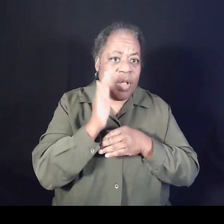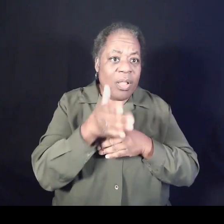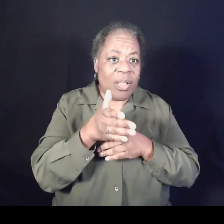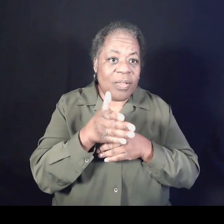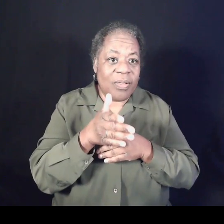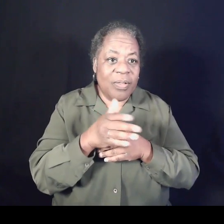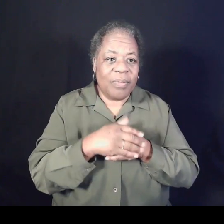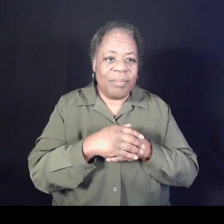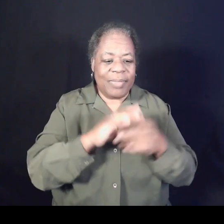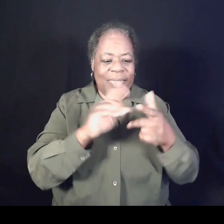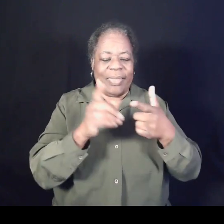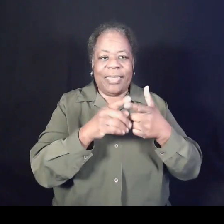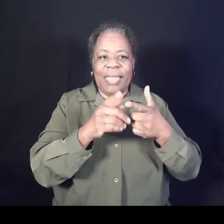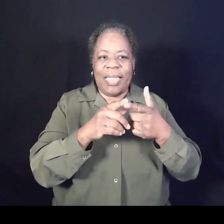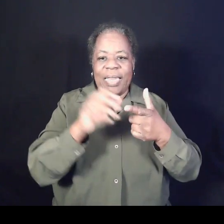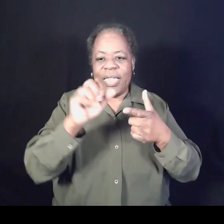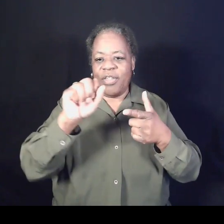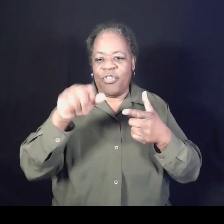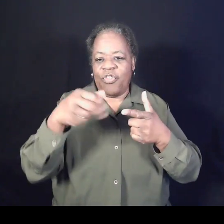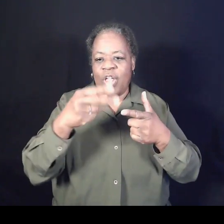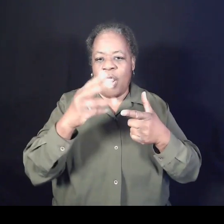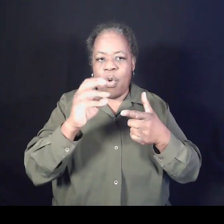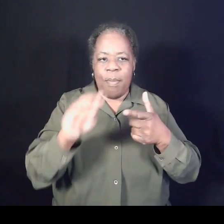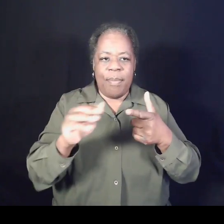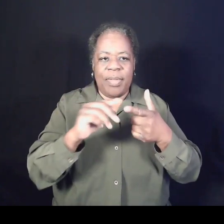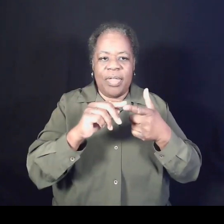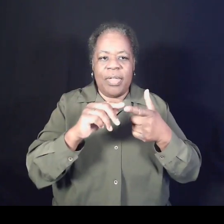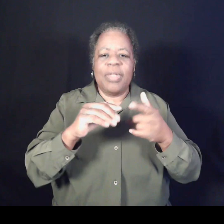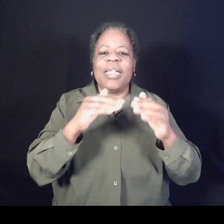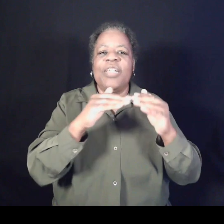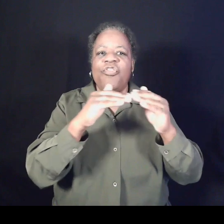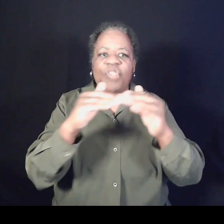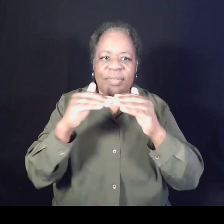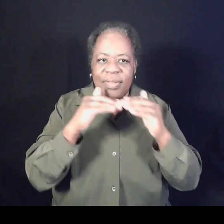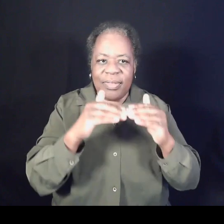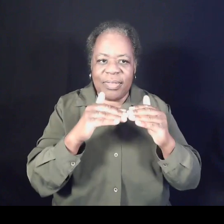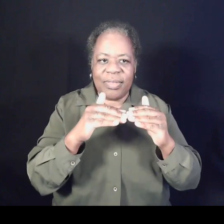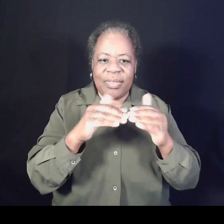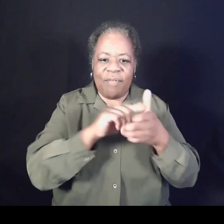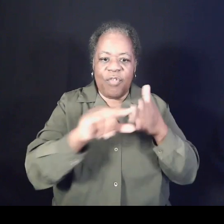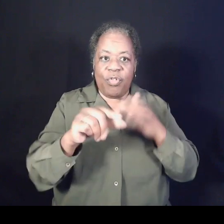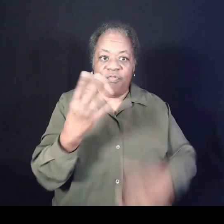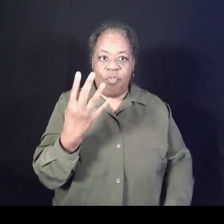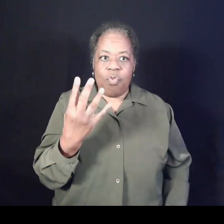Well, the second aspect of shalom is justice. Let's look at verse 4.